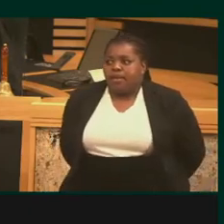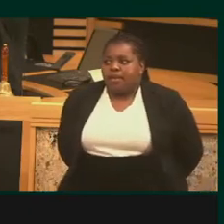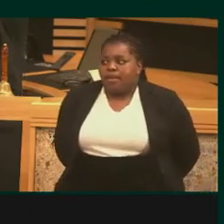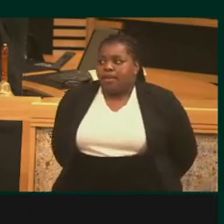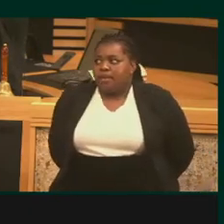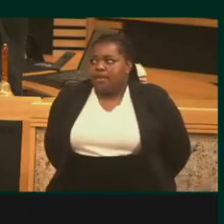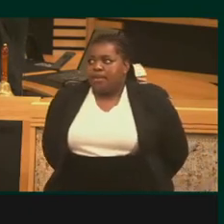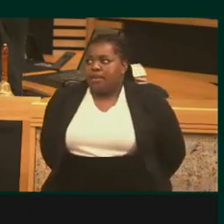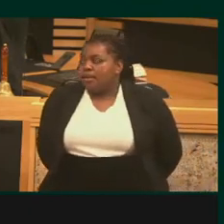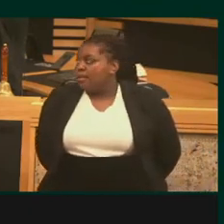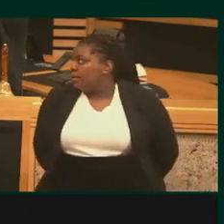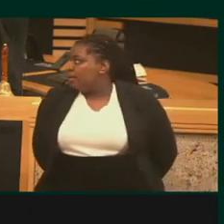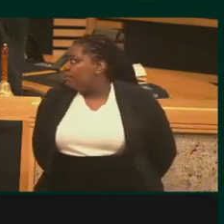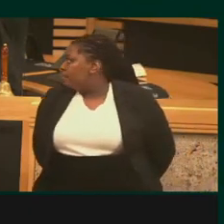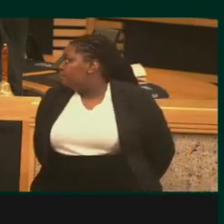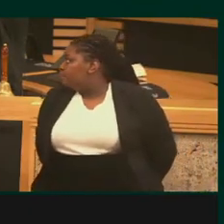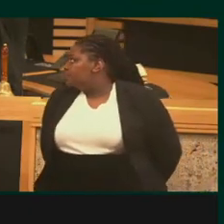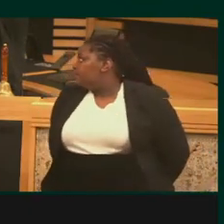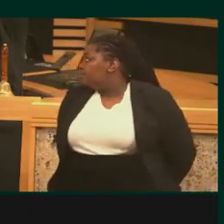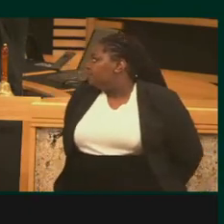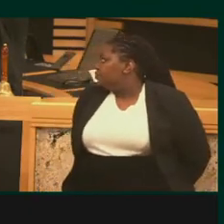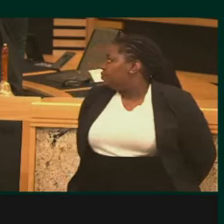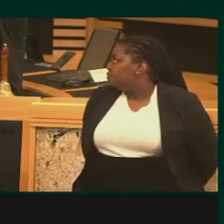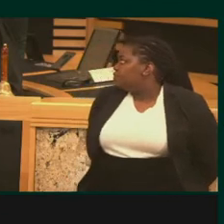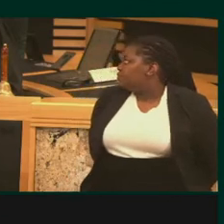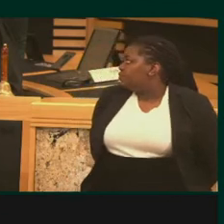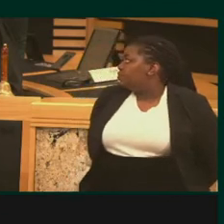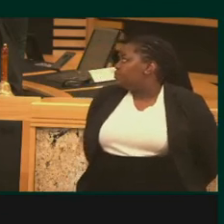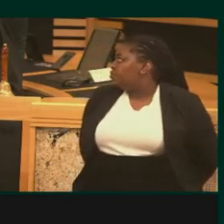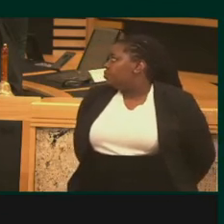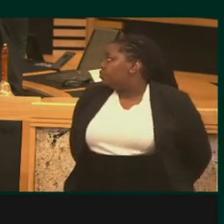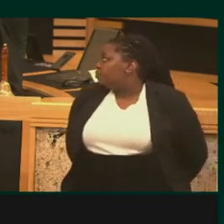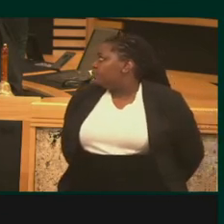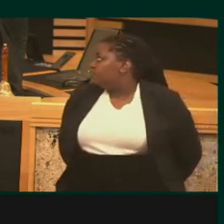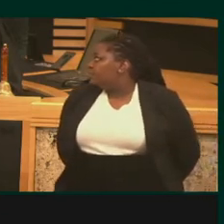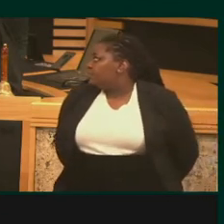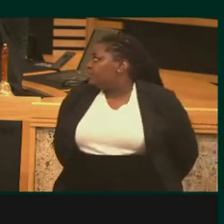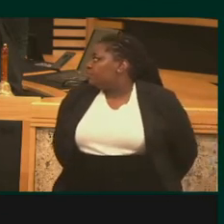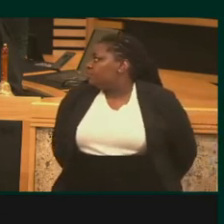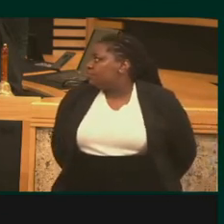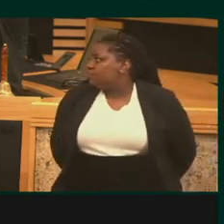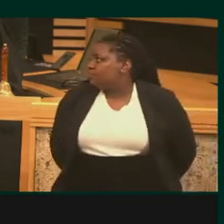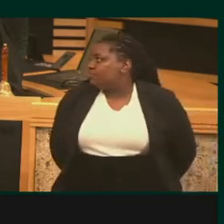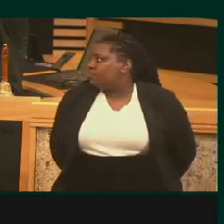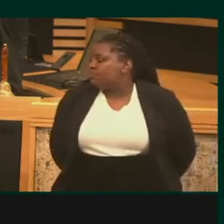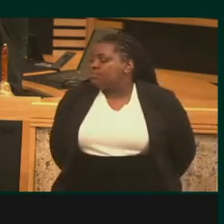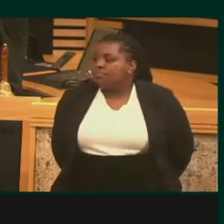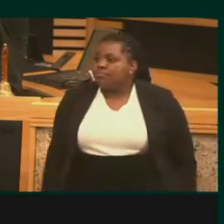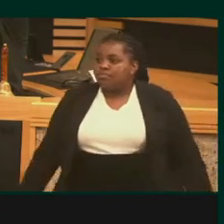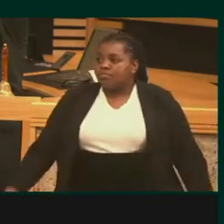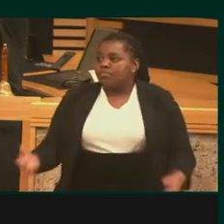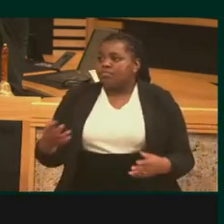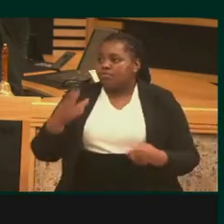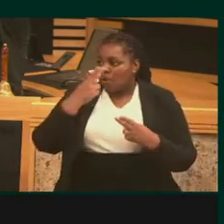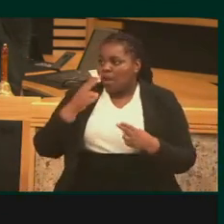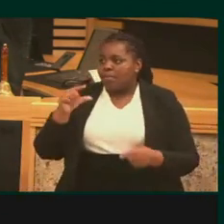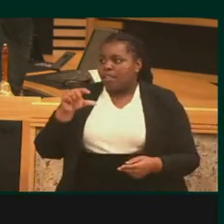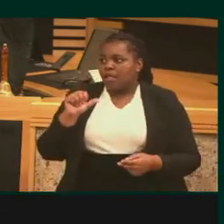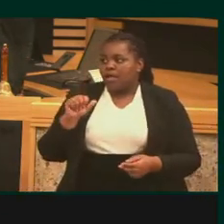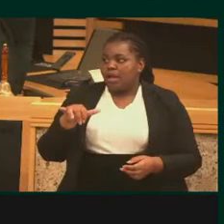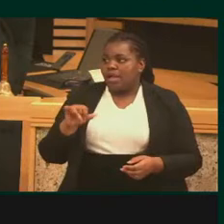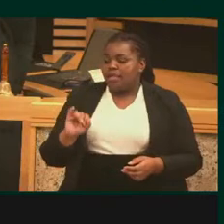audible she's can I continue honorable G yes